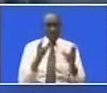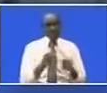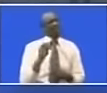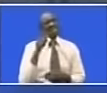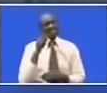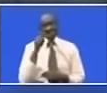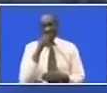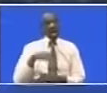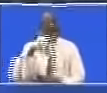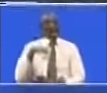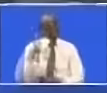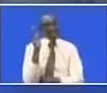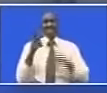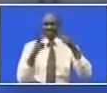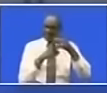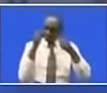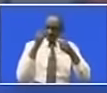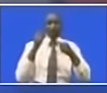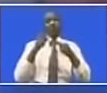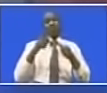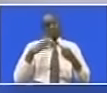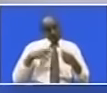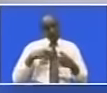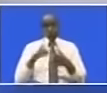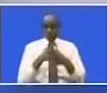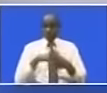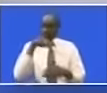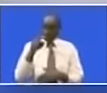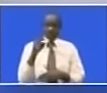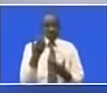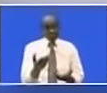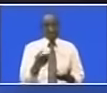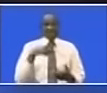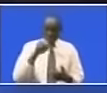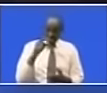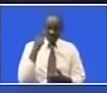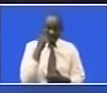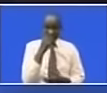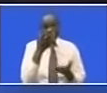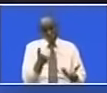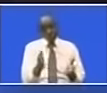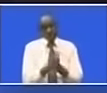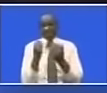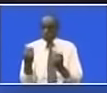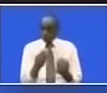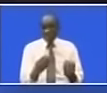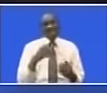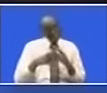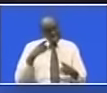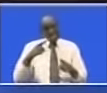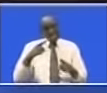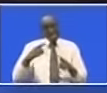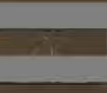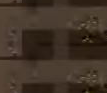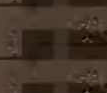Tanzania. At least 75 albinos who lack pigment in their skins, hair and eyes, including children, have been killed in